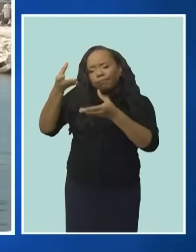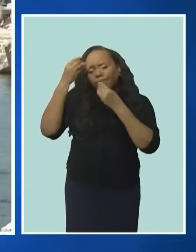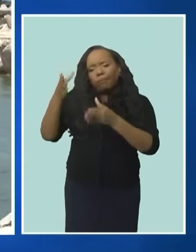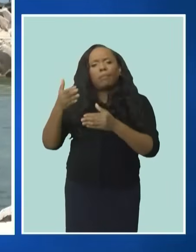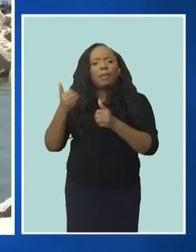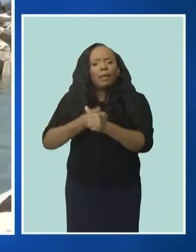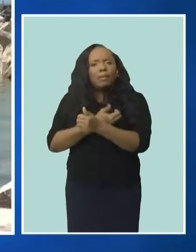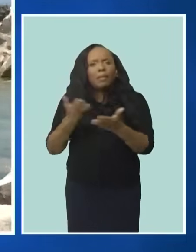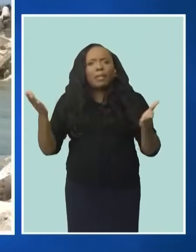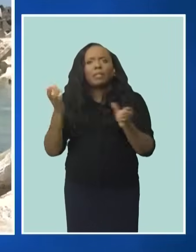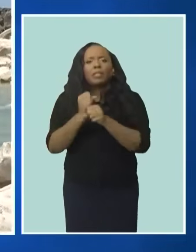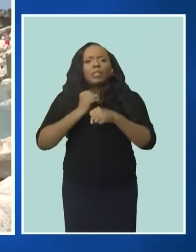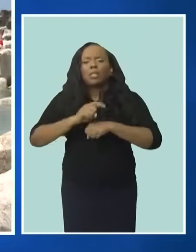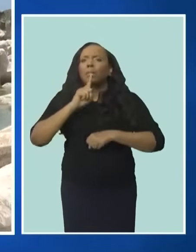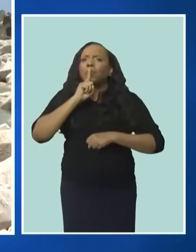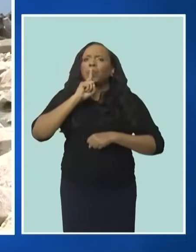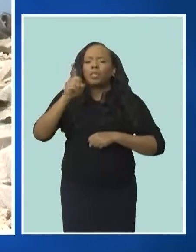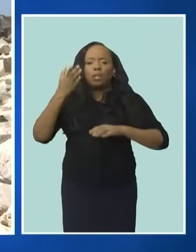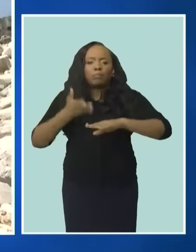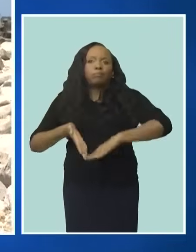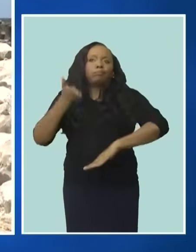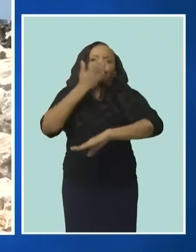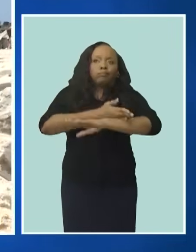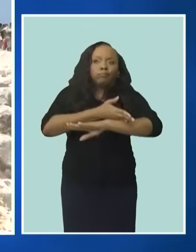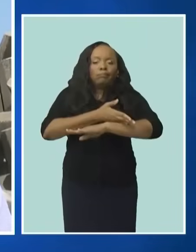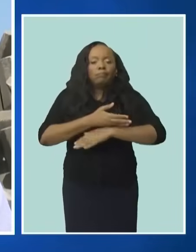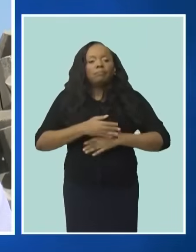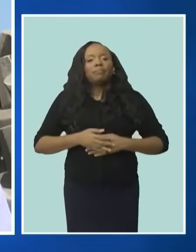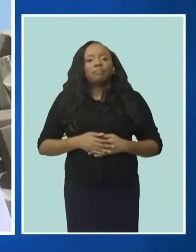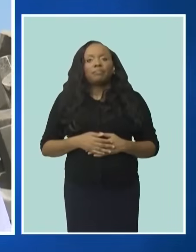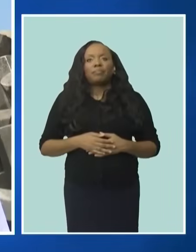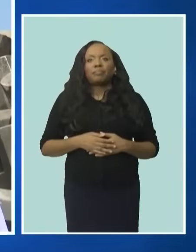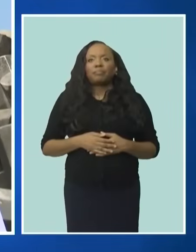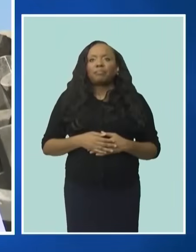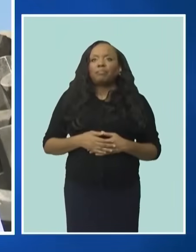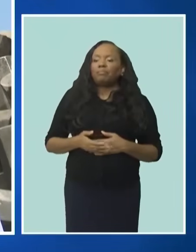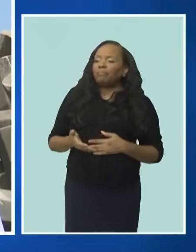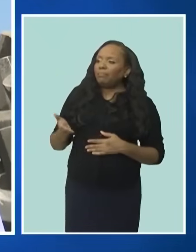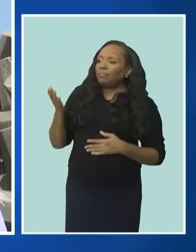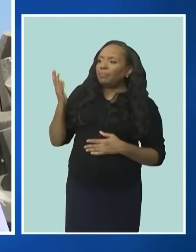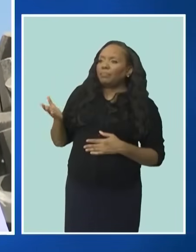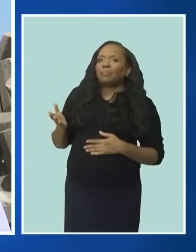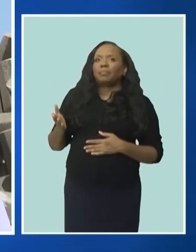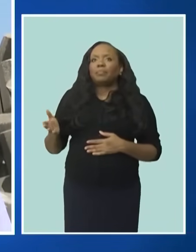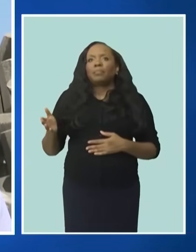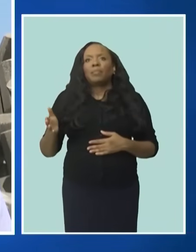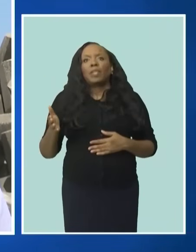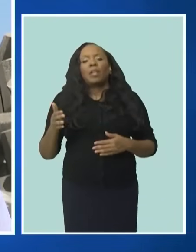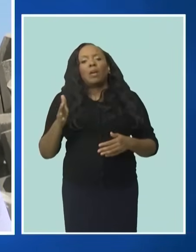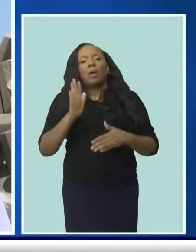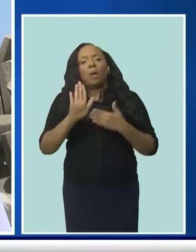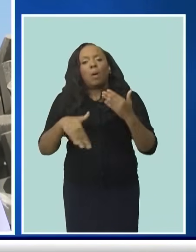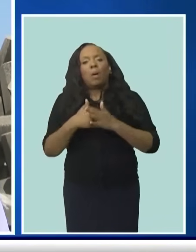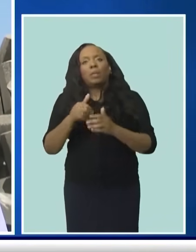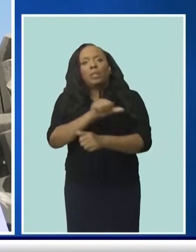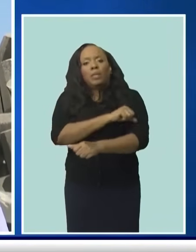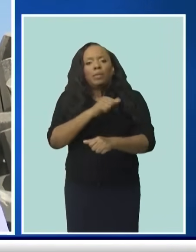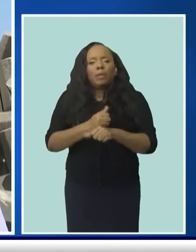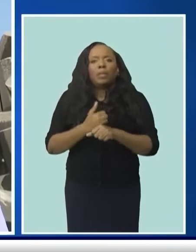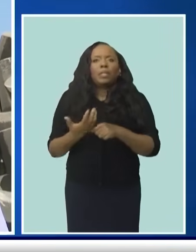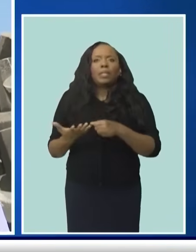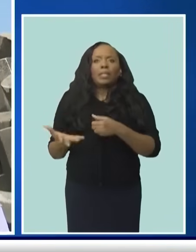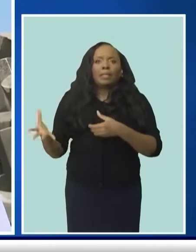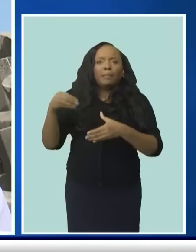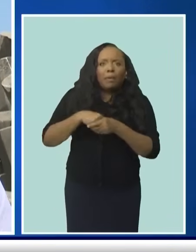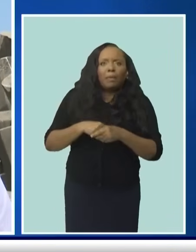the critical industry recover from Beryl's whipping. Informed and involved is the key, and we have been having that. Thanking